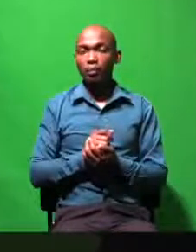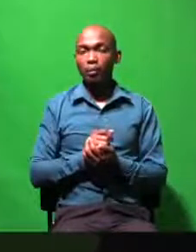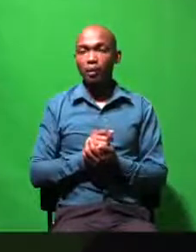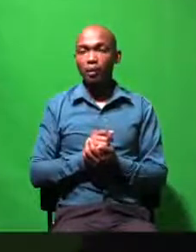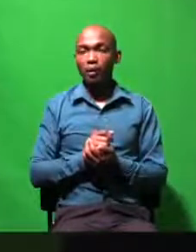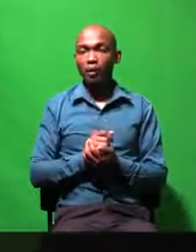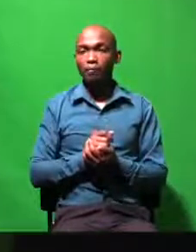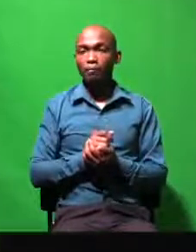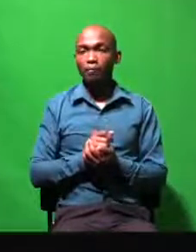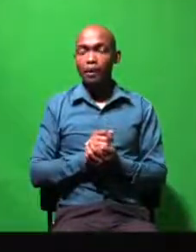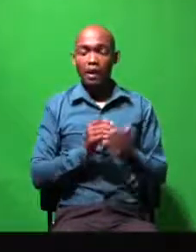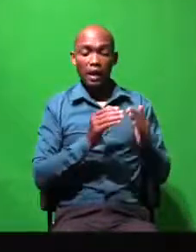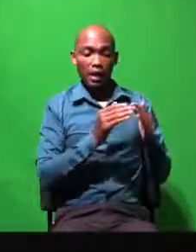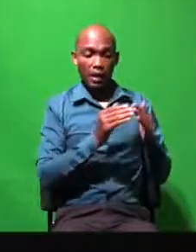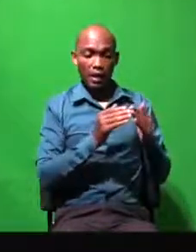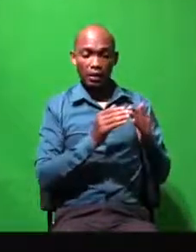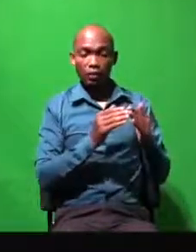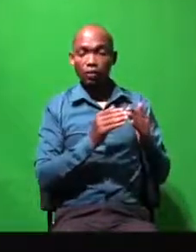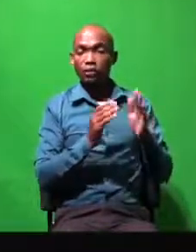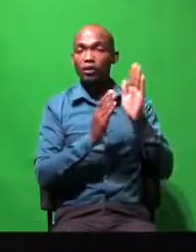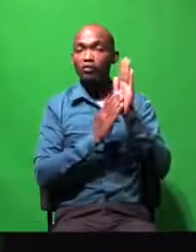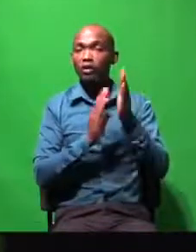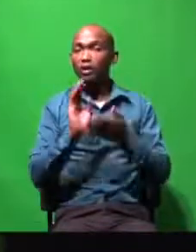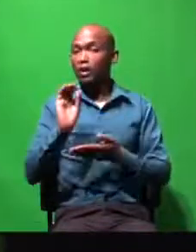are 90 degrees